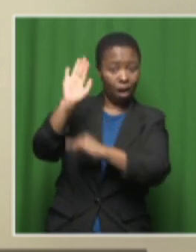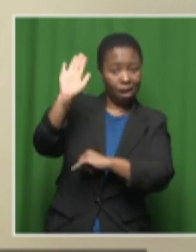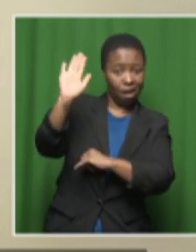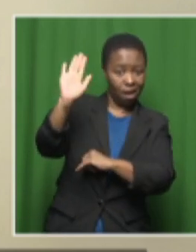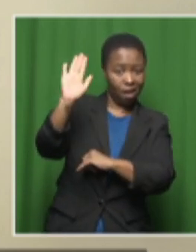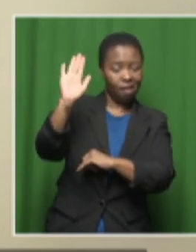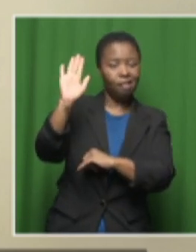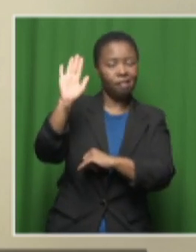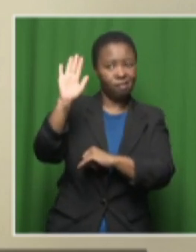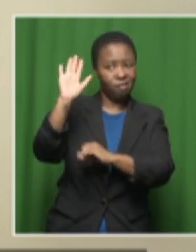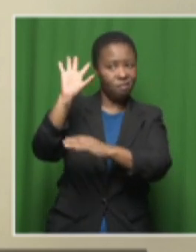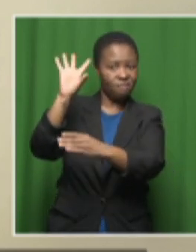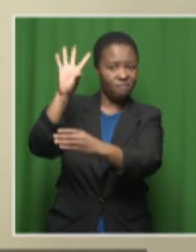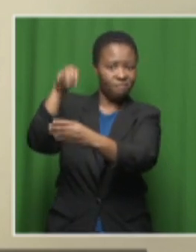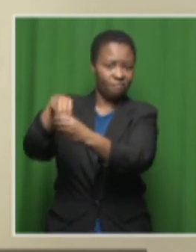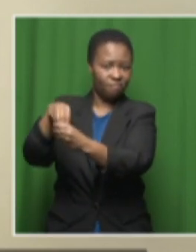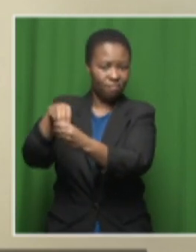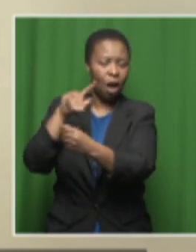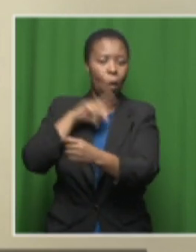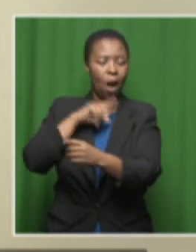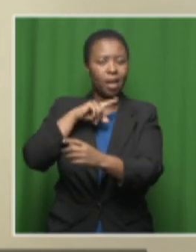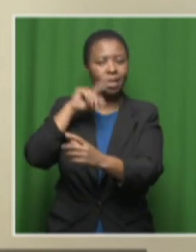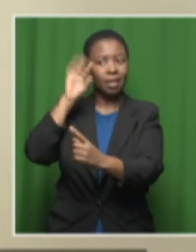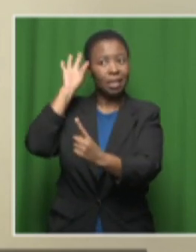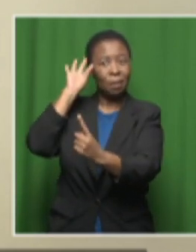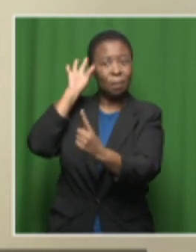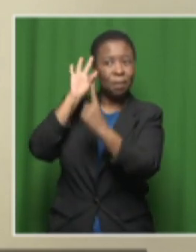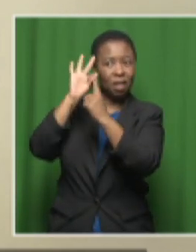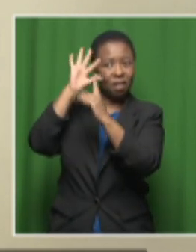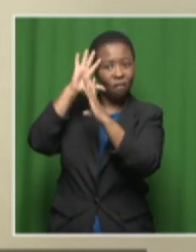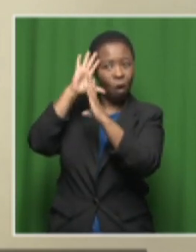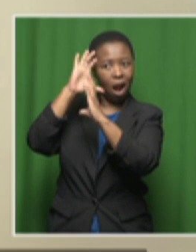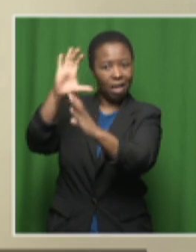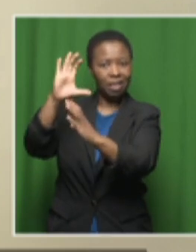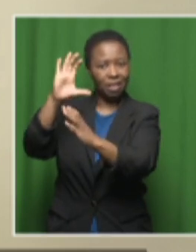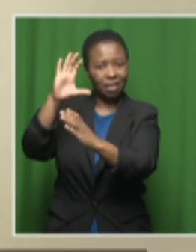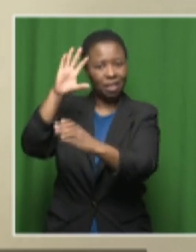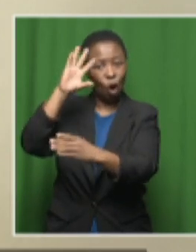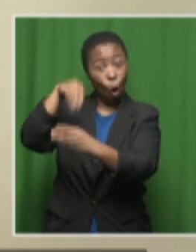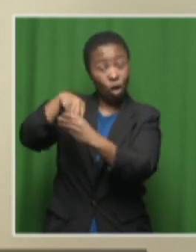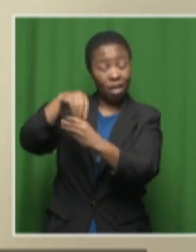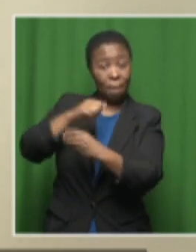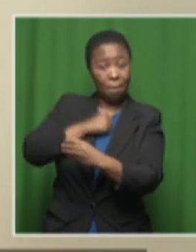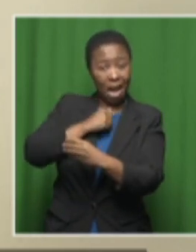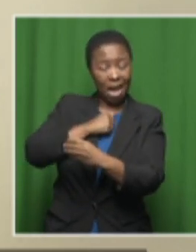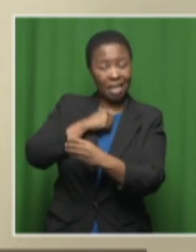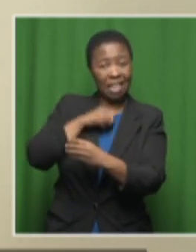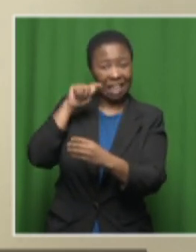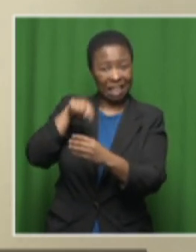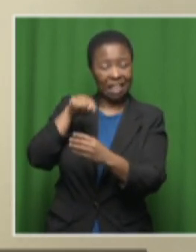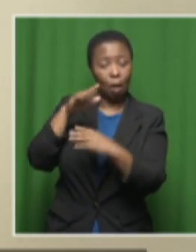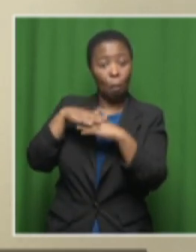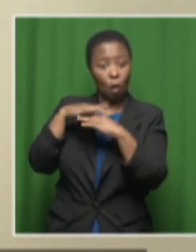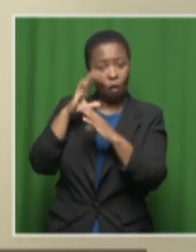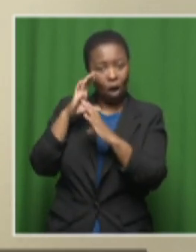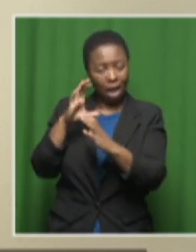focusing on my specific context has given me